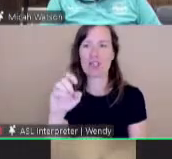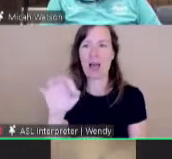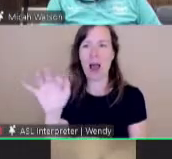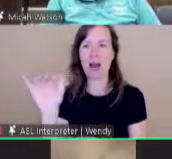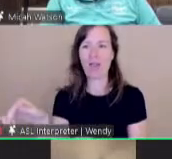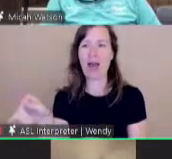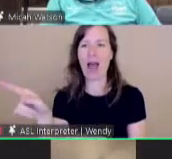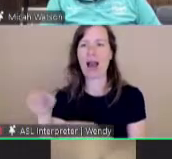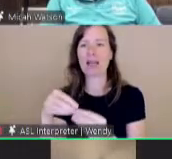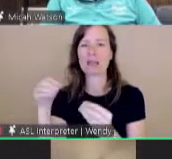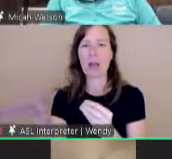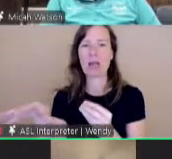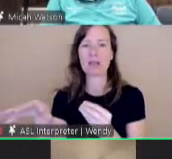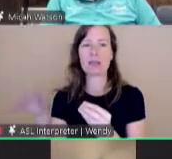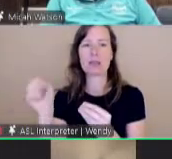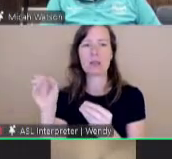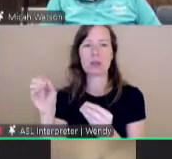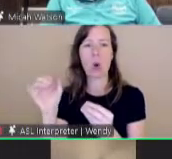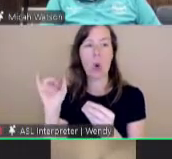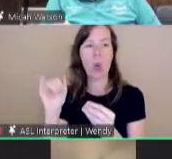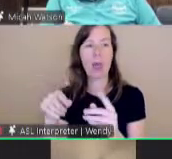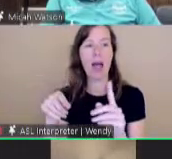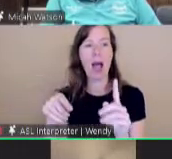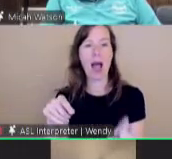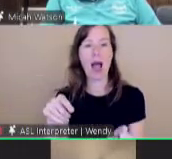expenditure side. So that is a